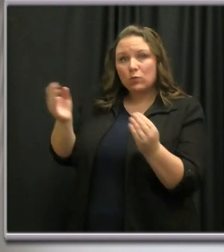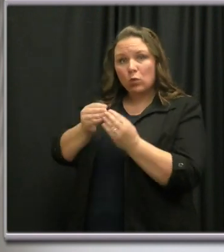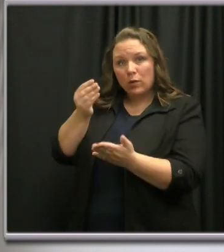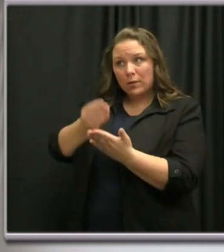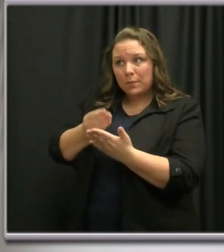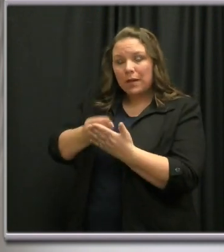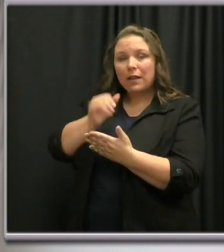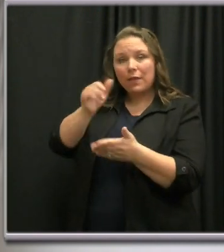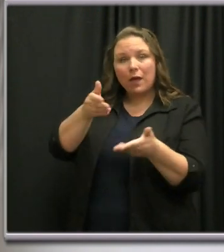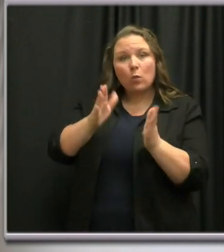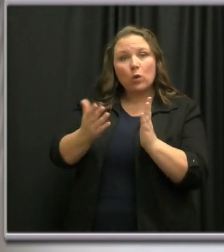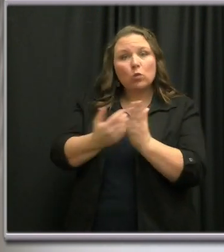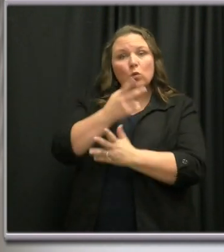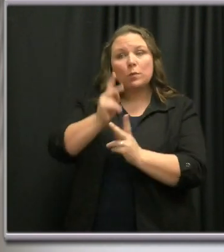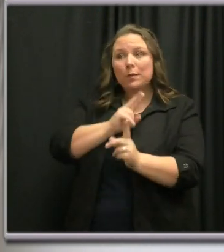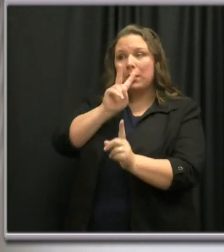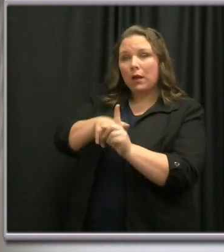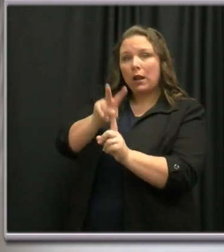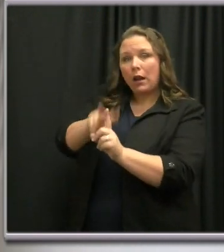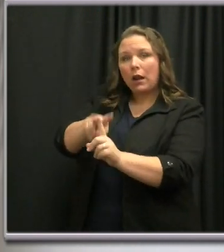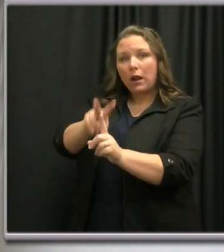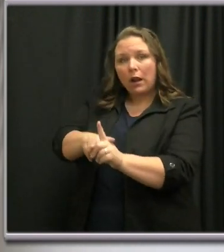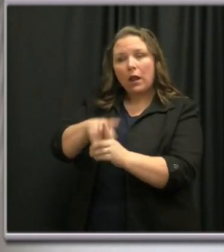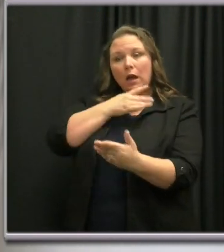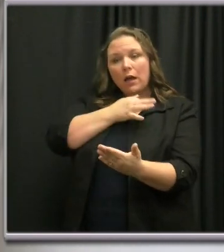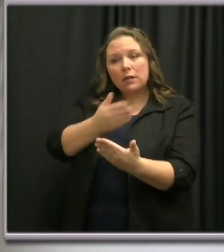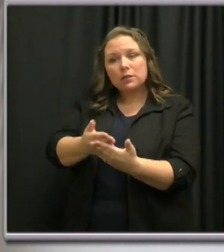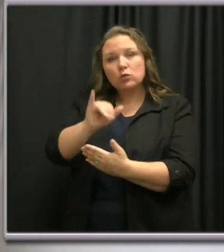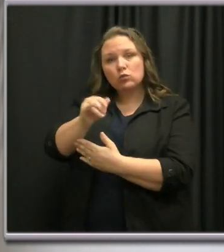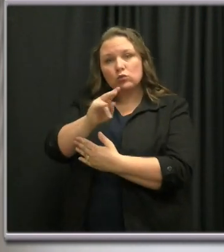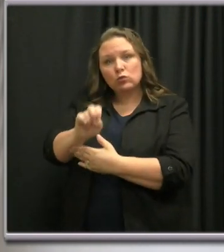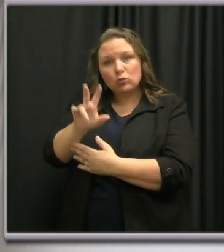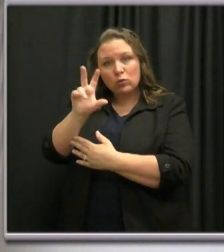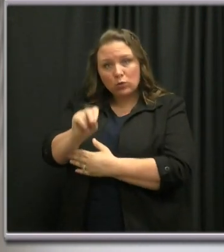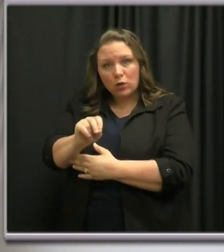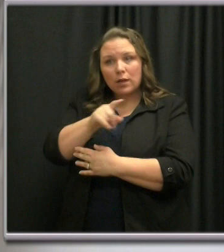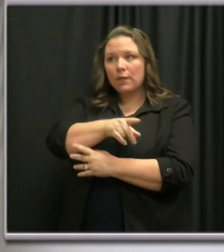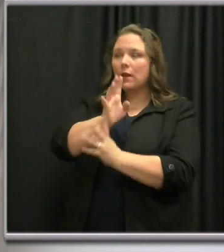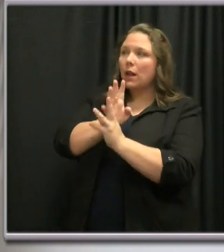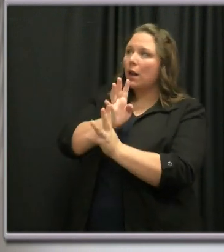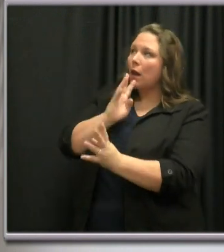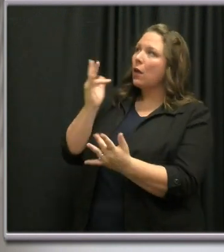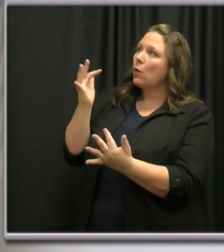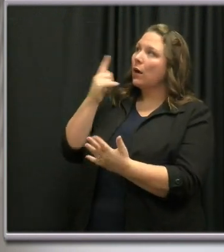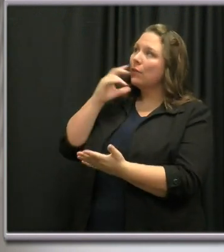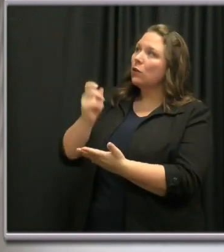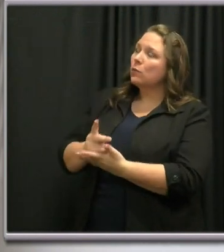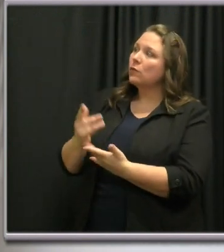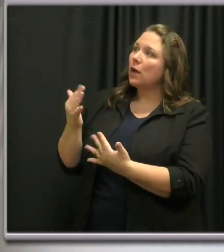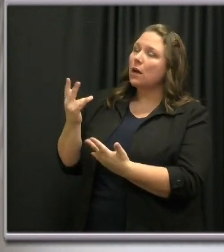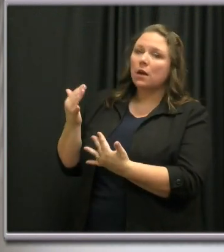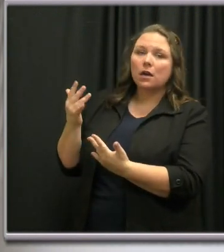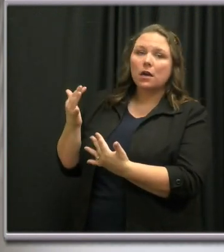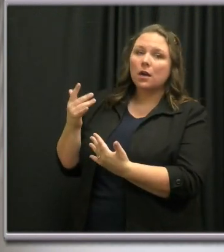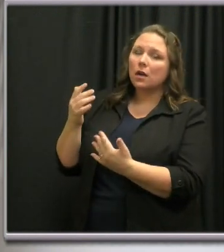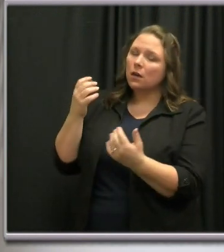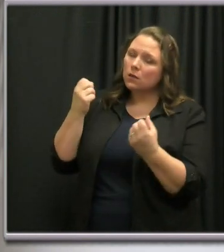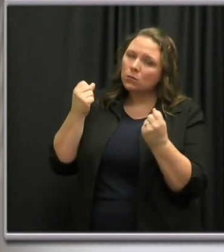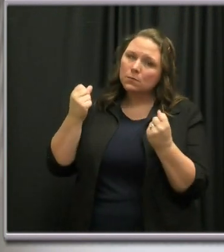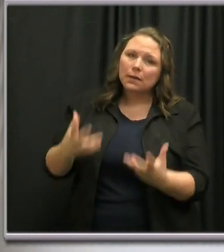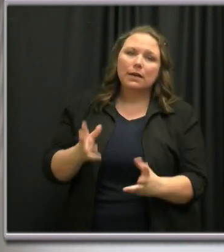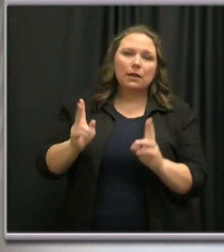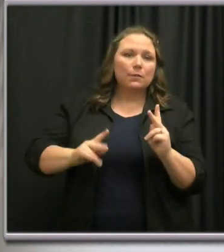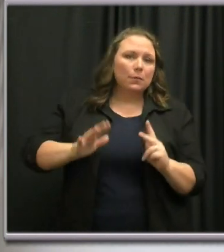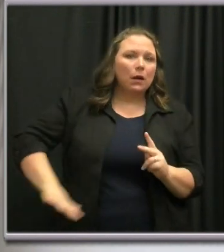new applicants, up until that June 30 date, applicants who are waiting in line, waiting for approvals. There are tens of thousands of small